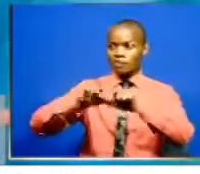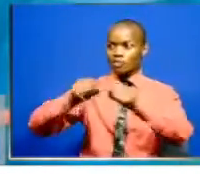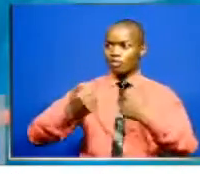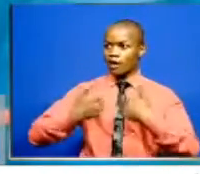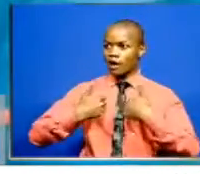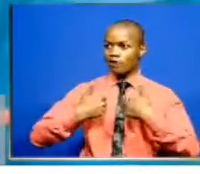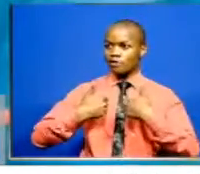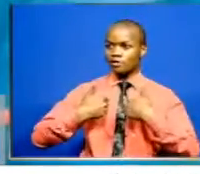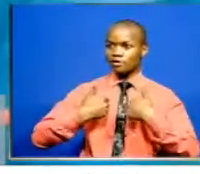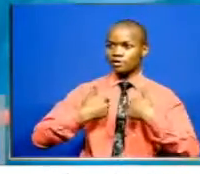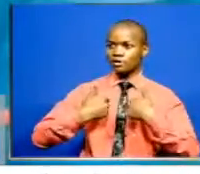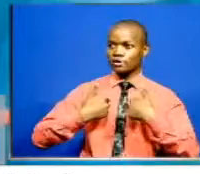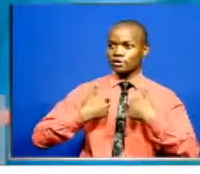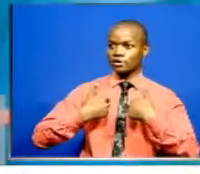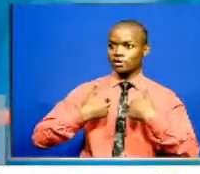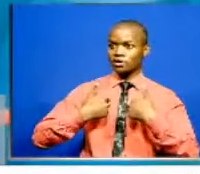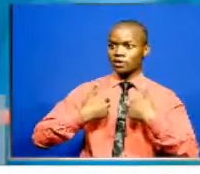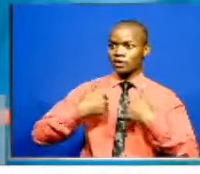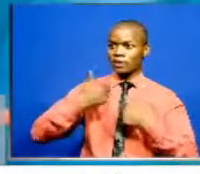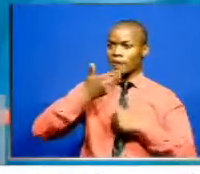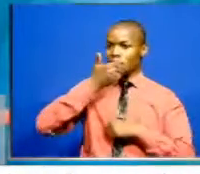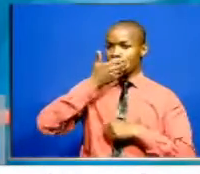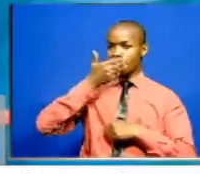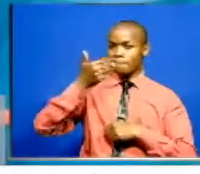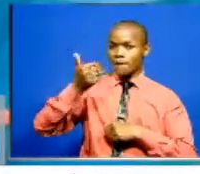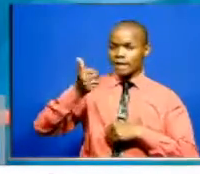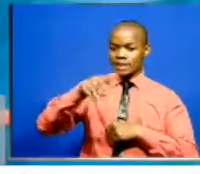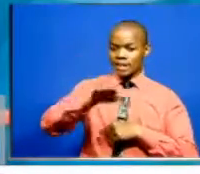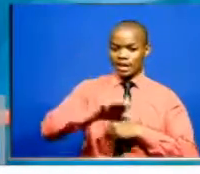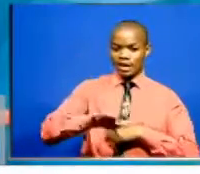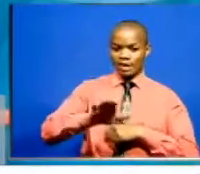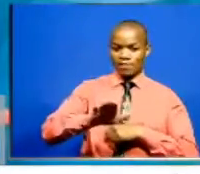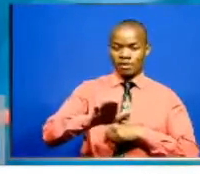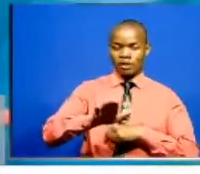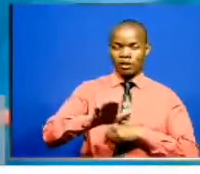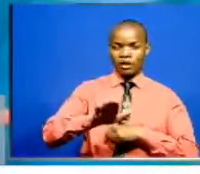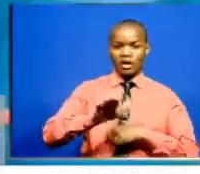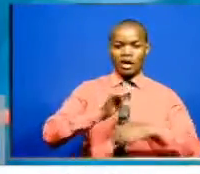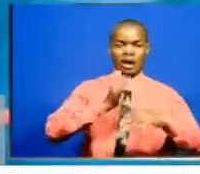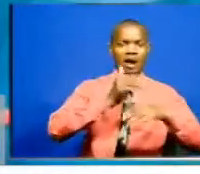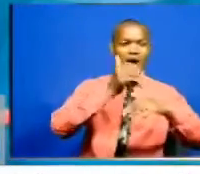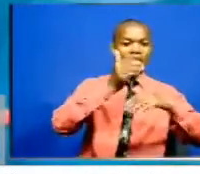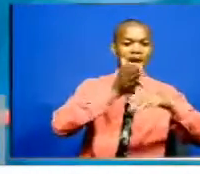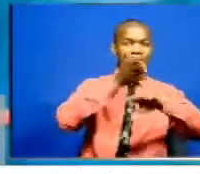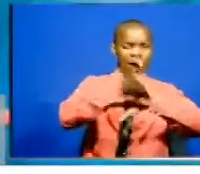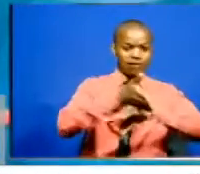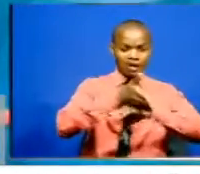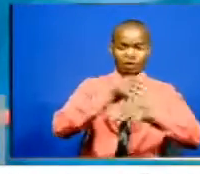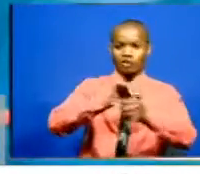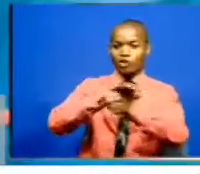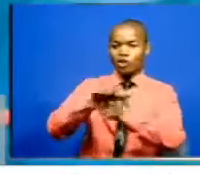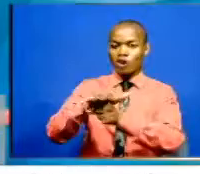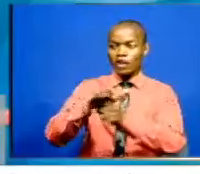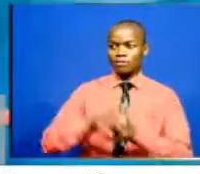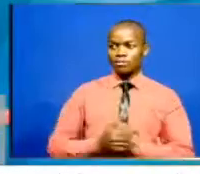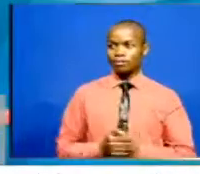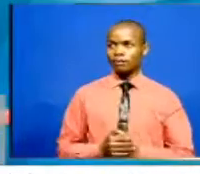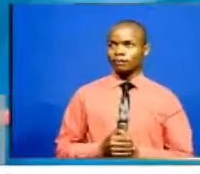a more resilient and inclusive post-COVID world. Mm-hmm. So